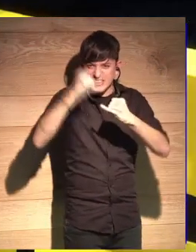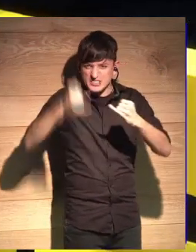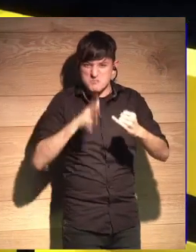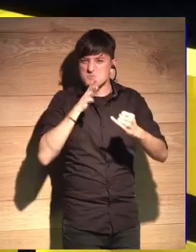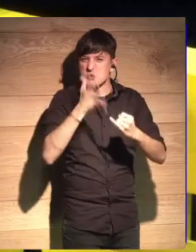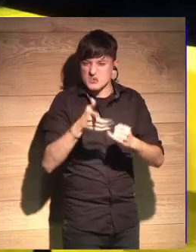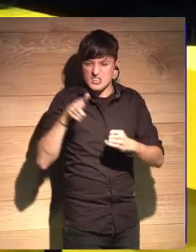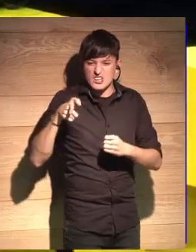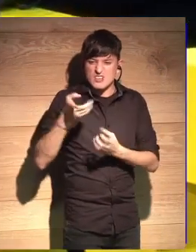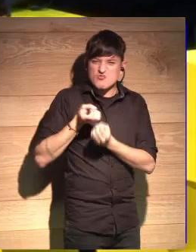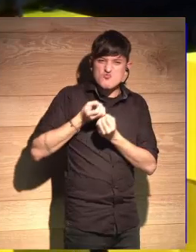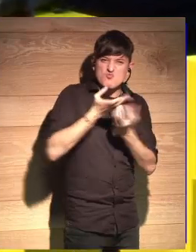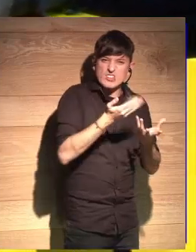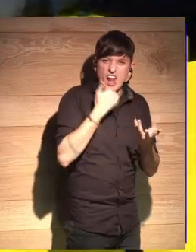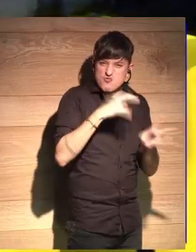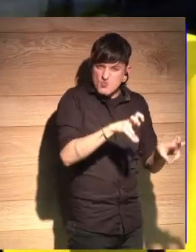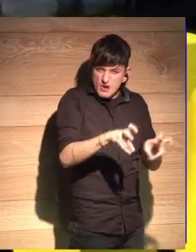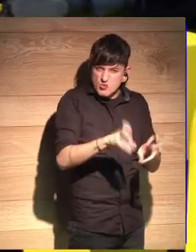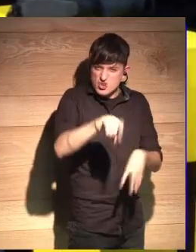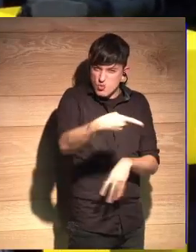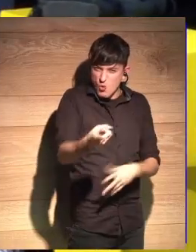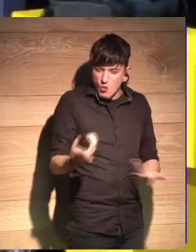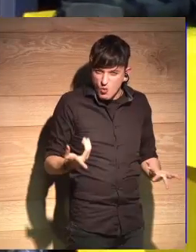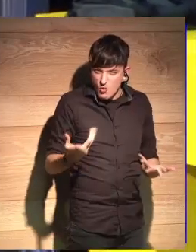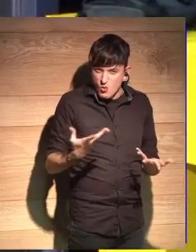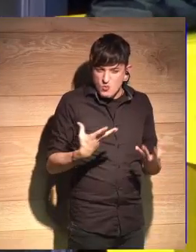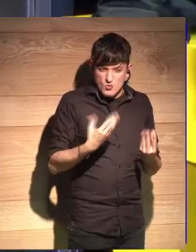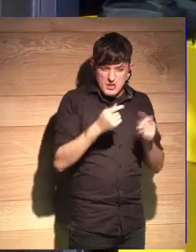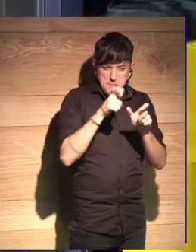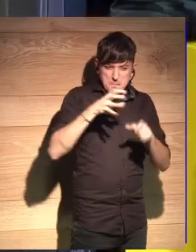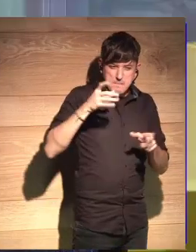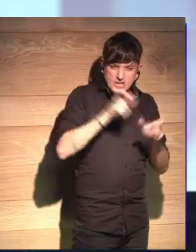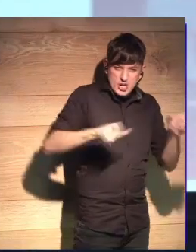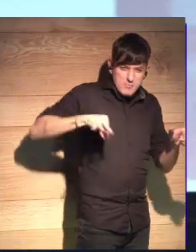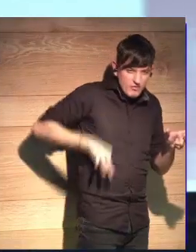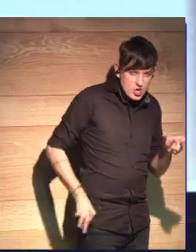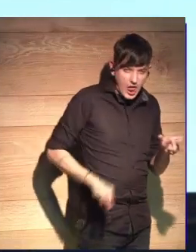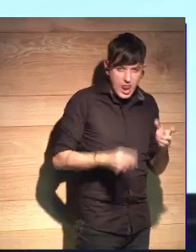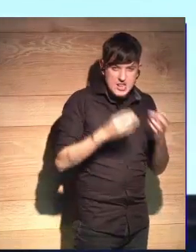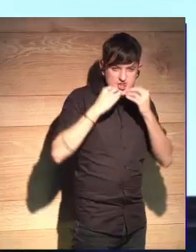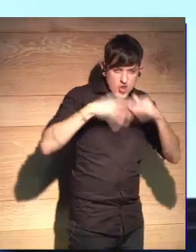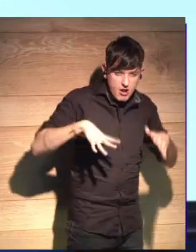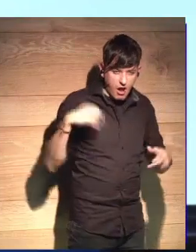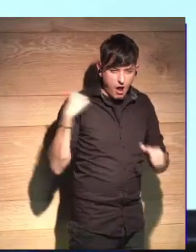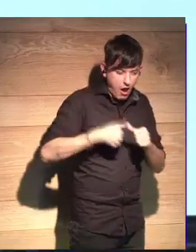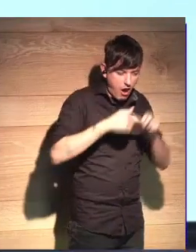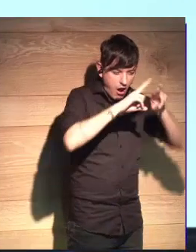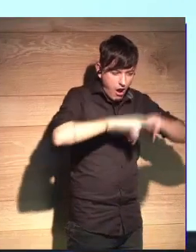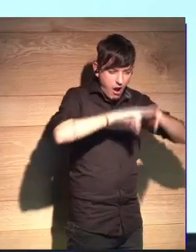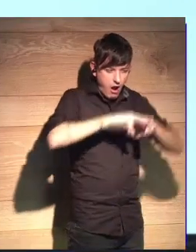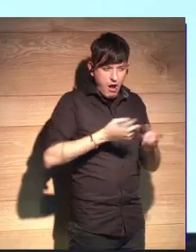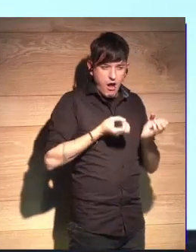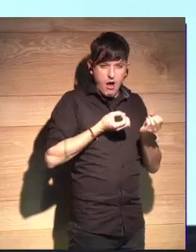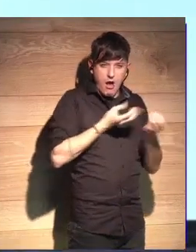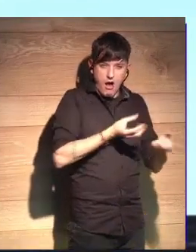about this subject that so many historians have discussed? I'm looking at national political crises from a new